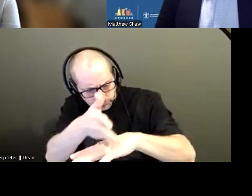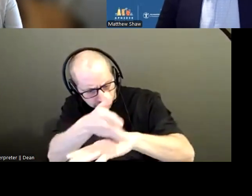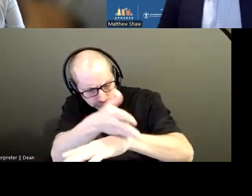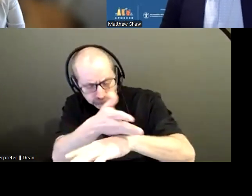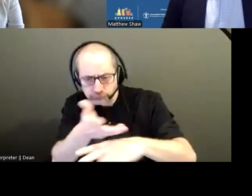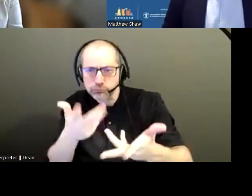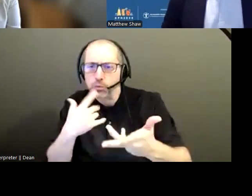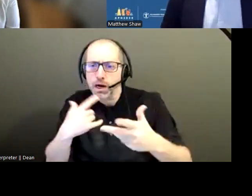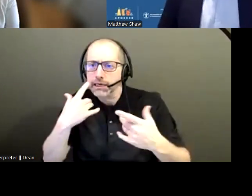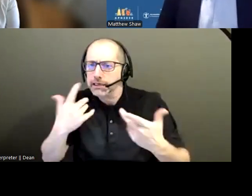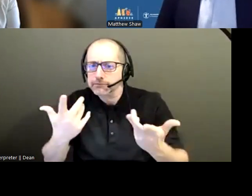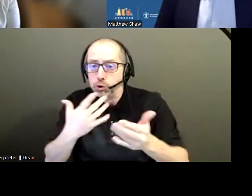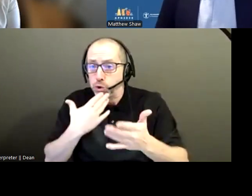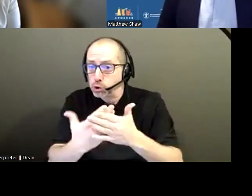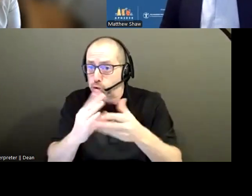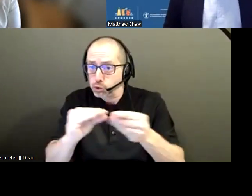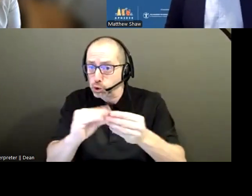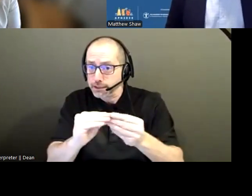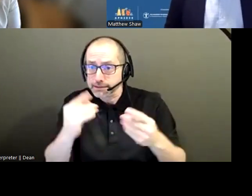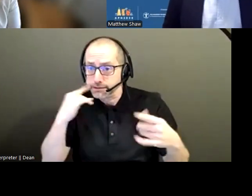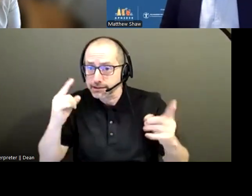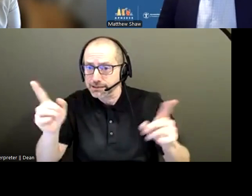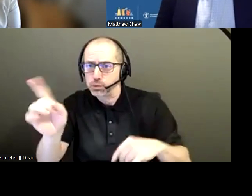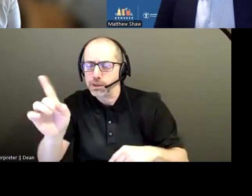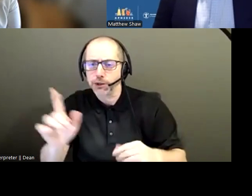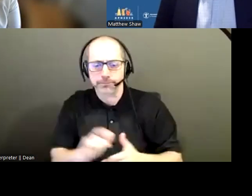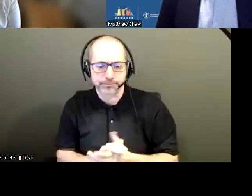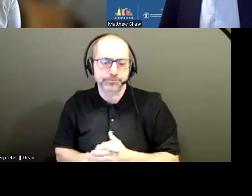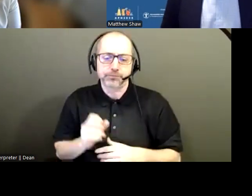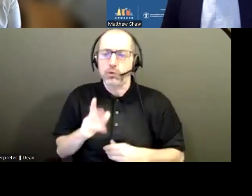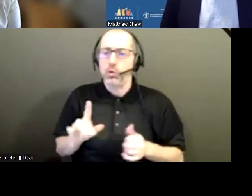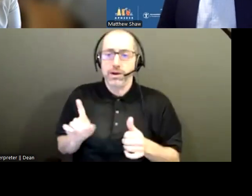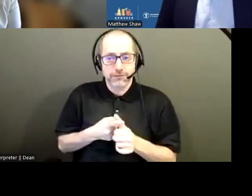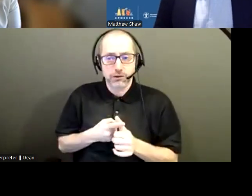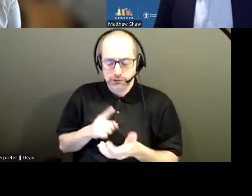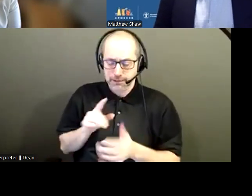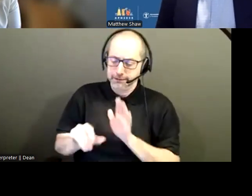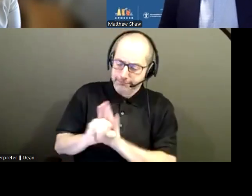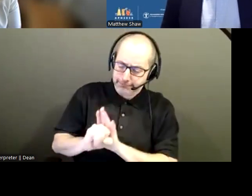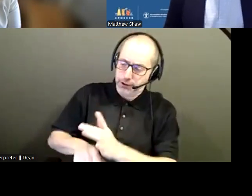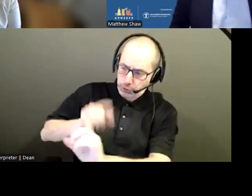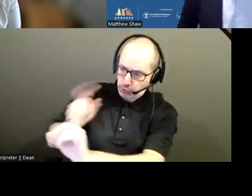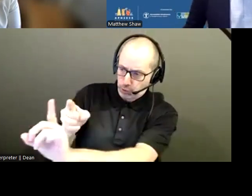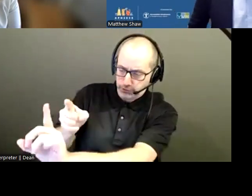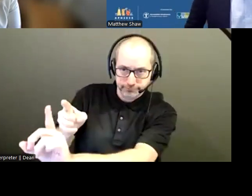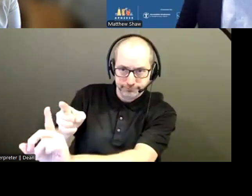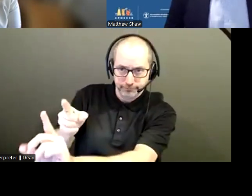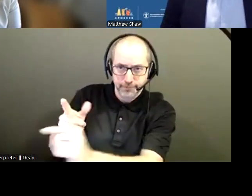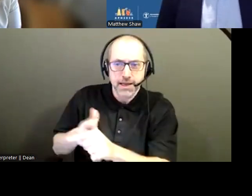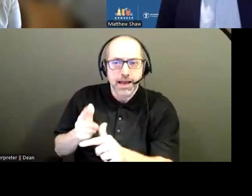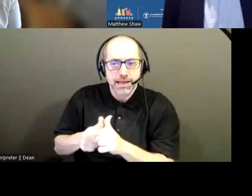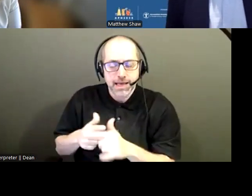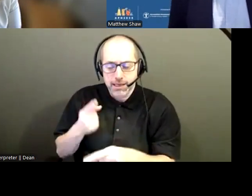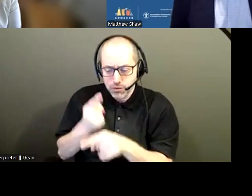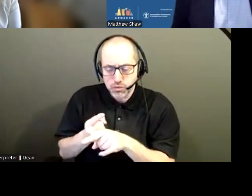I think fundamentally it is beginning with what's the goal and then setting a kind of the right scale in mind. So